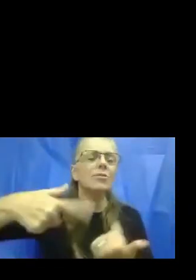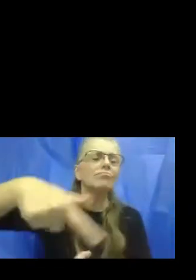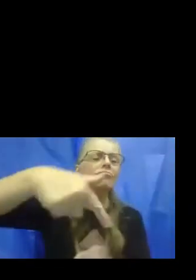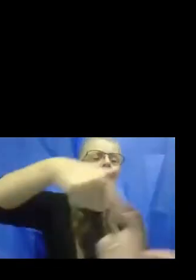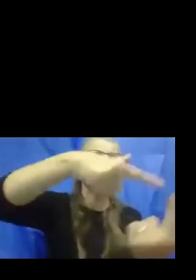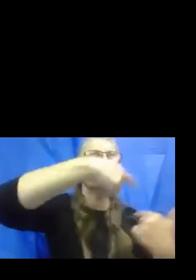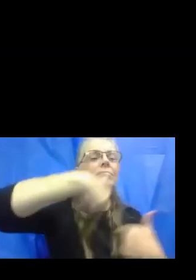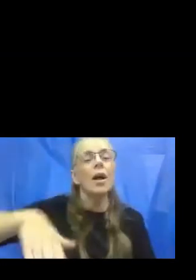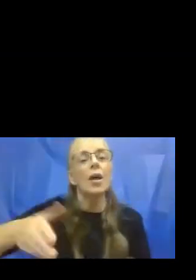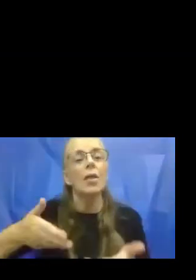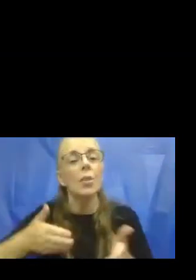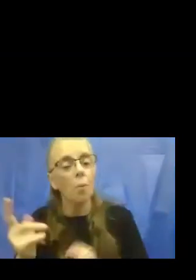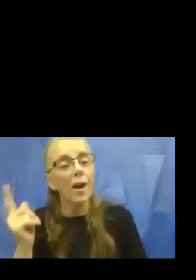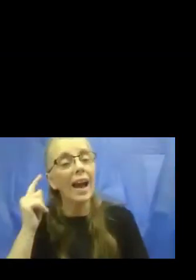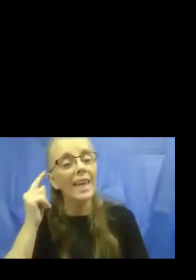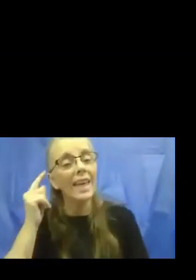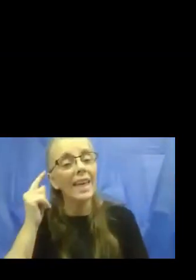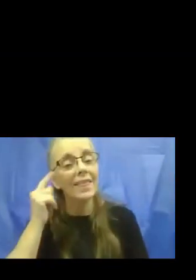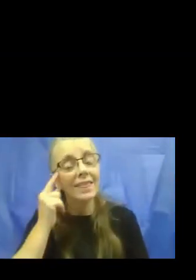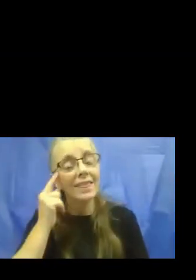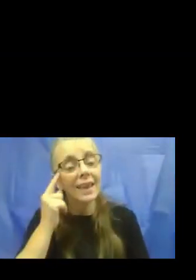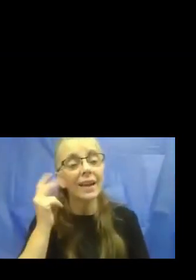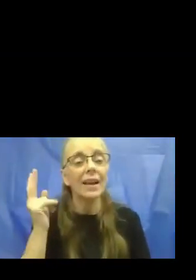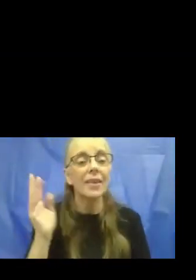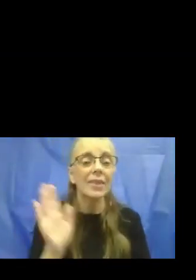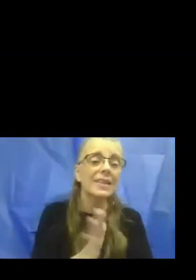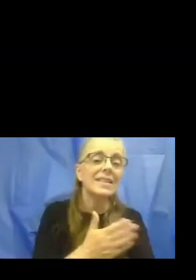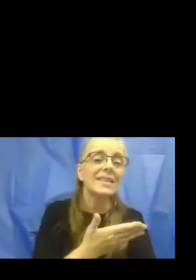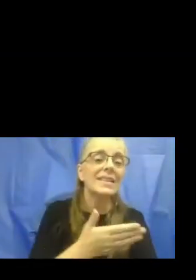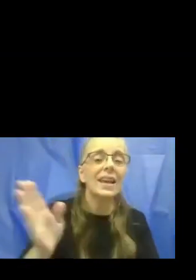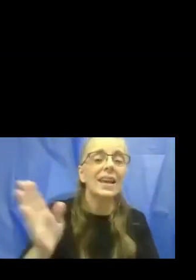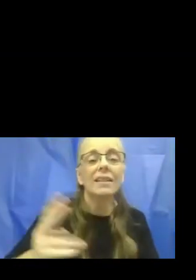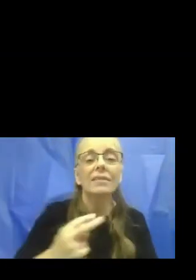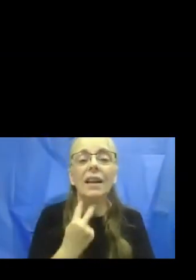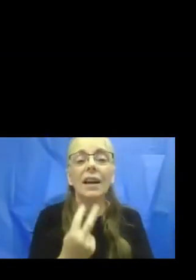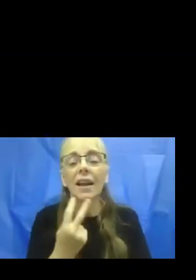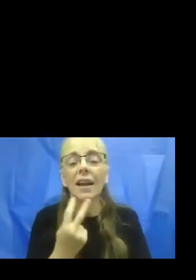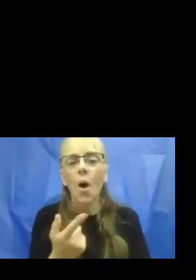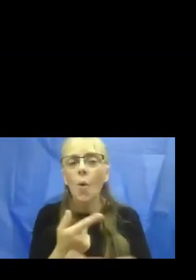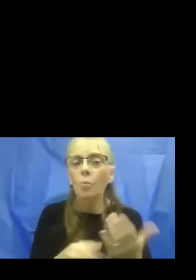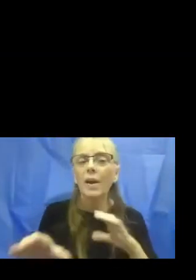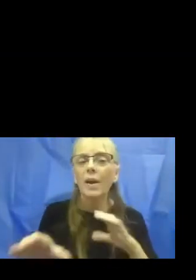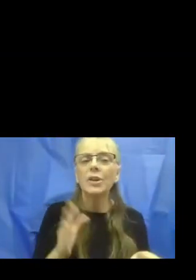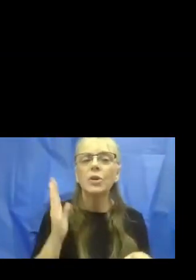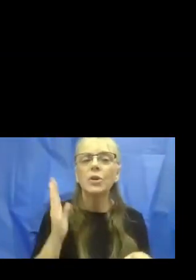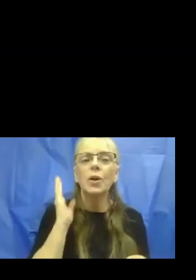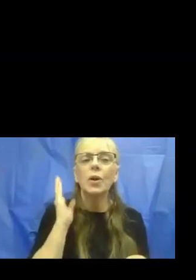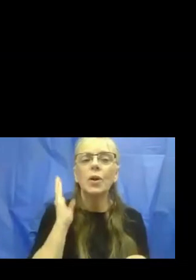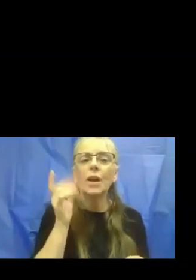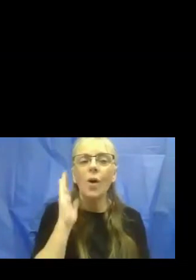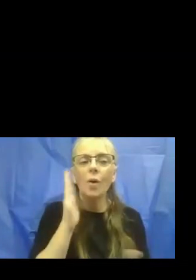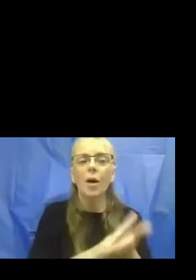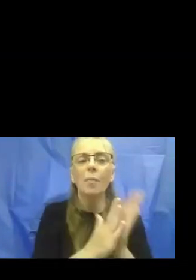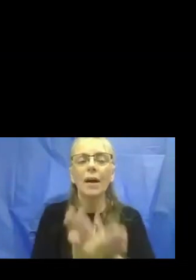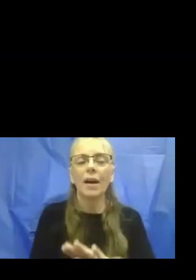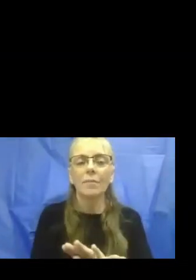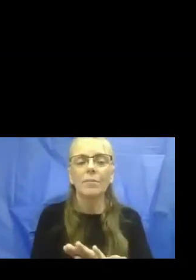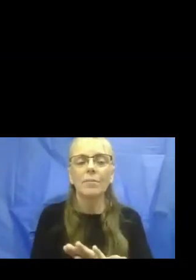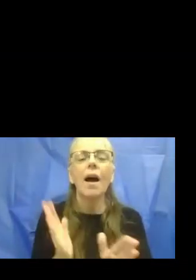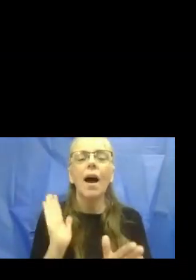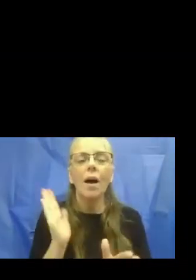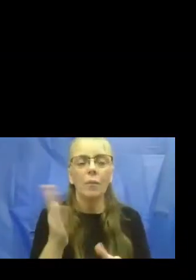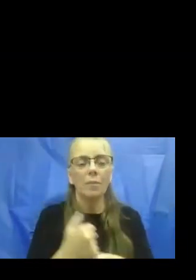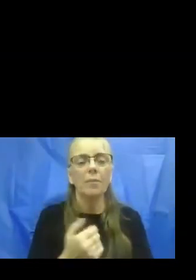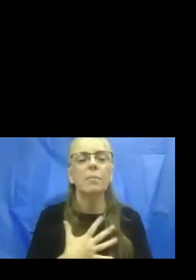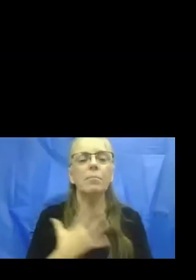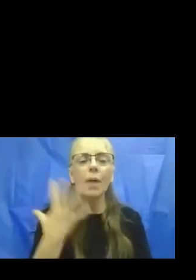Things I'll do and who I'll be, I'll make my beautiful way in this